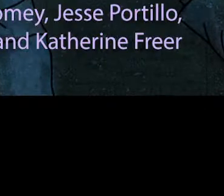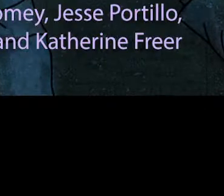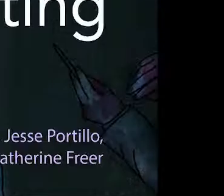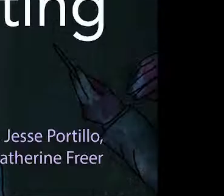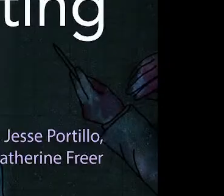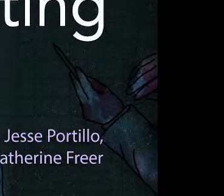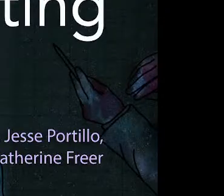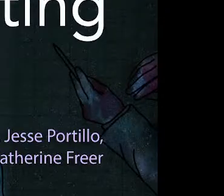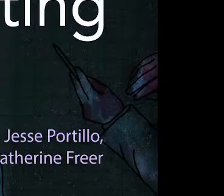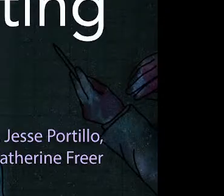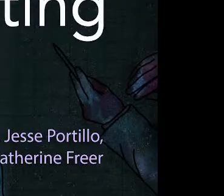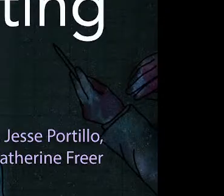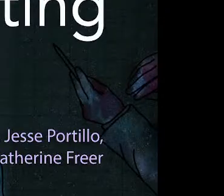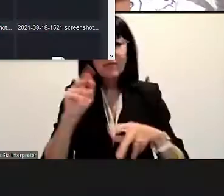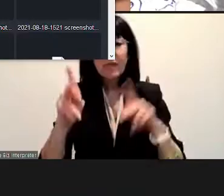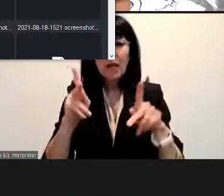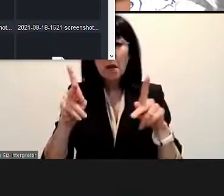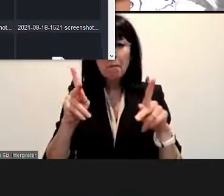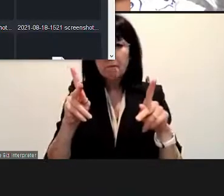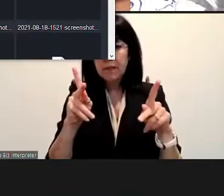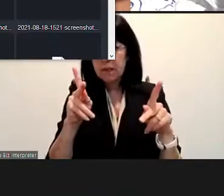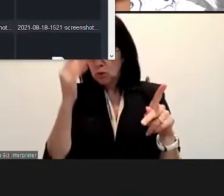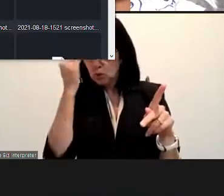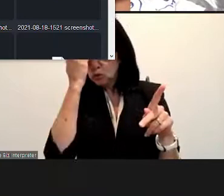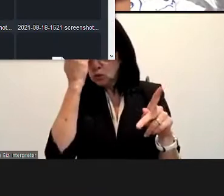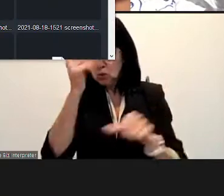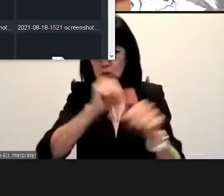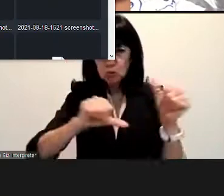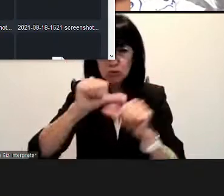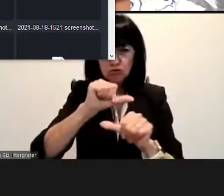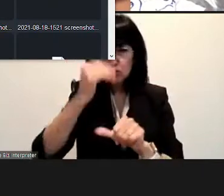So when people don't know each other, right, it's just a great way